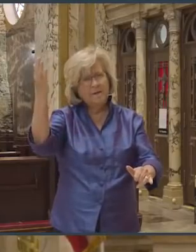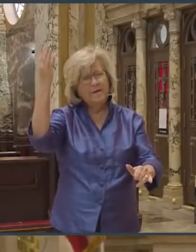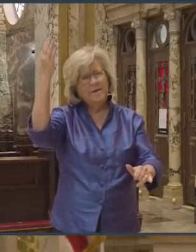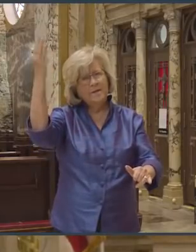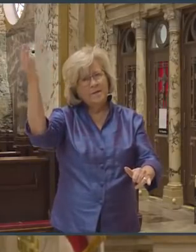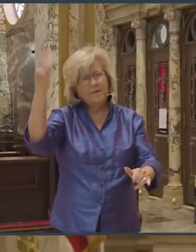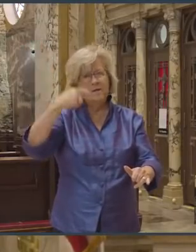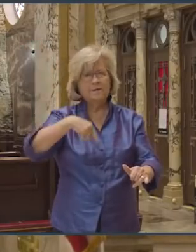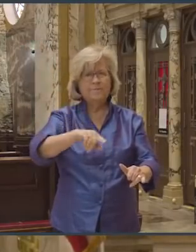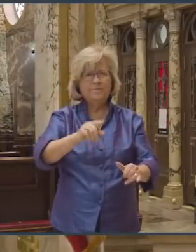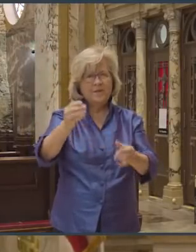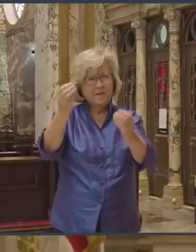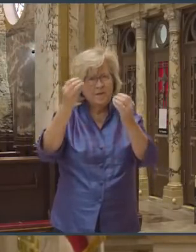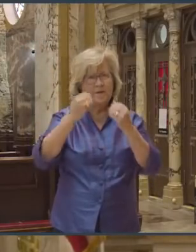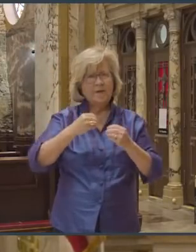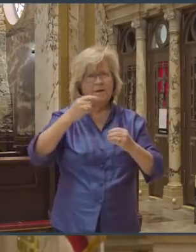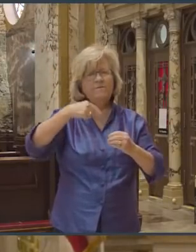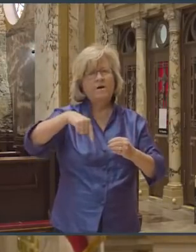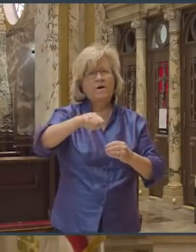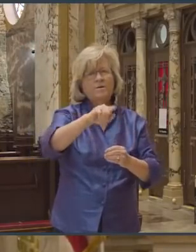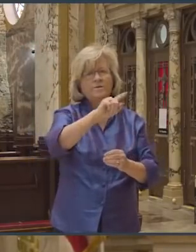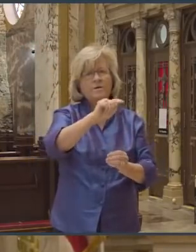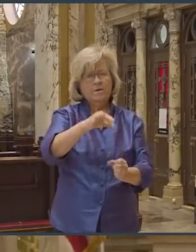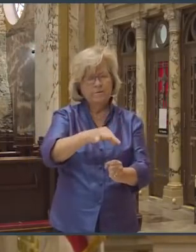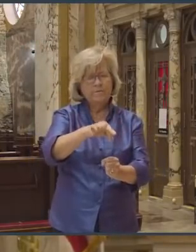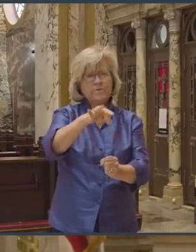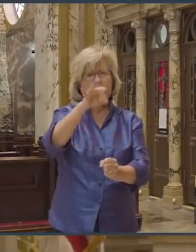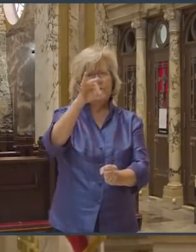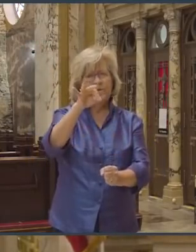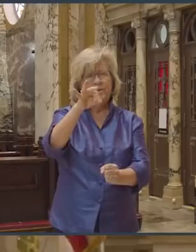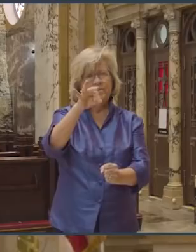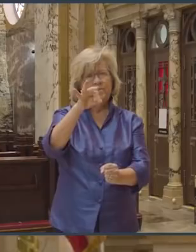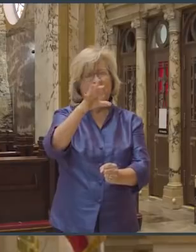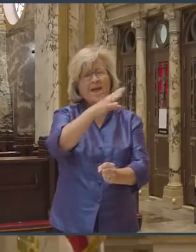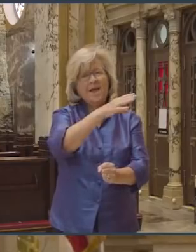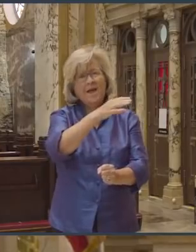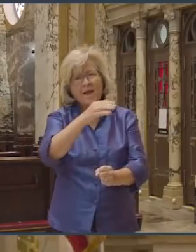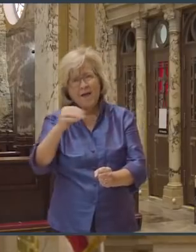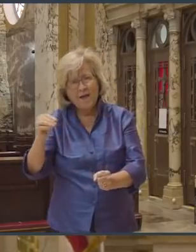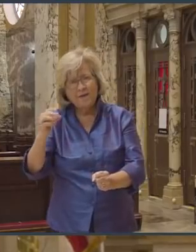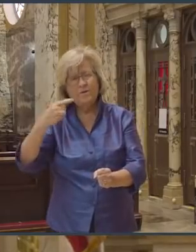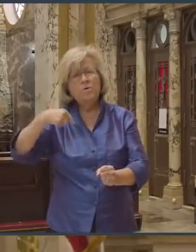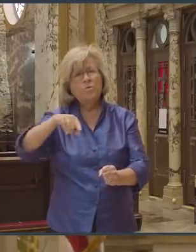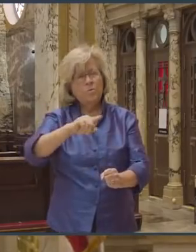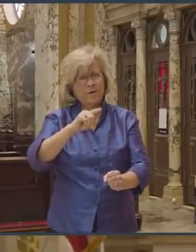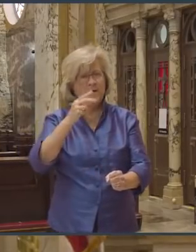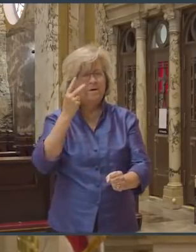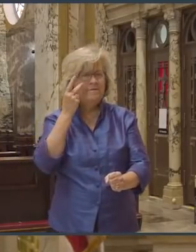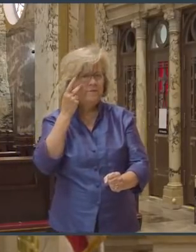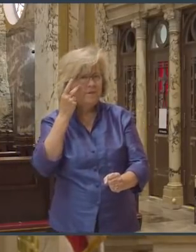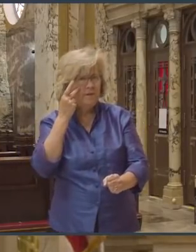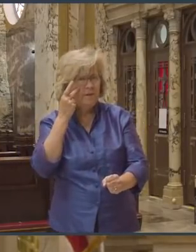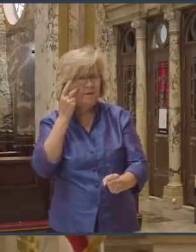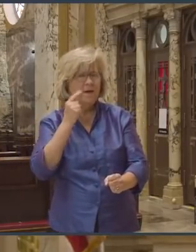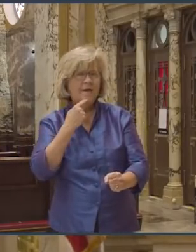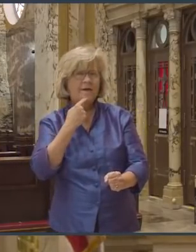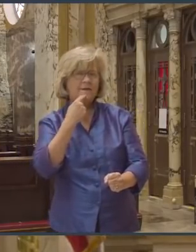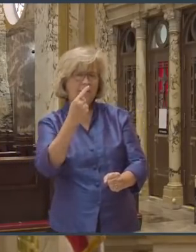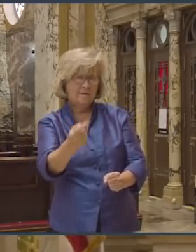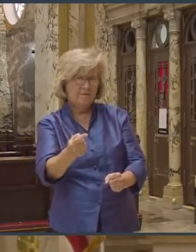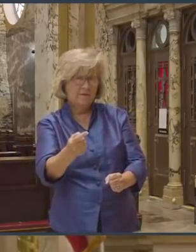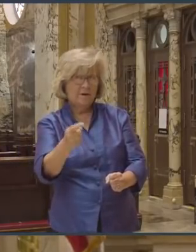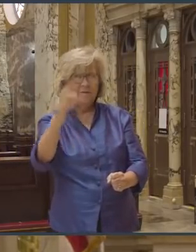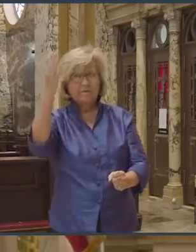has given us his Spirit. Moreover, we have seen and testify that the Father sent his